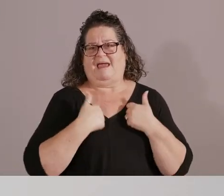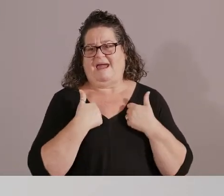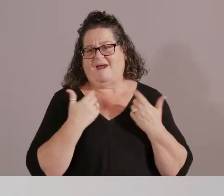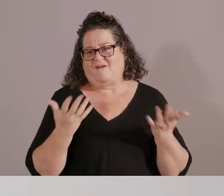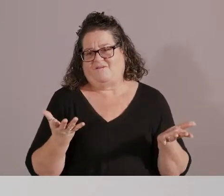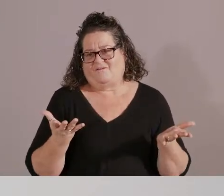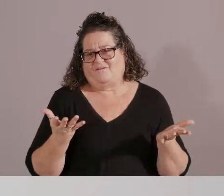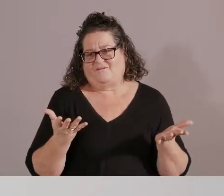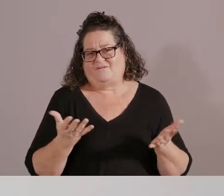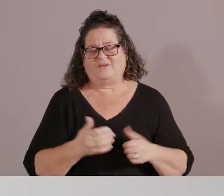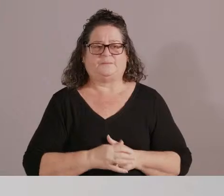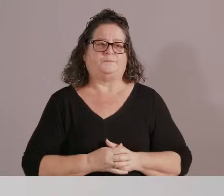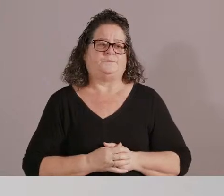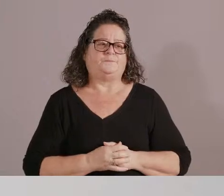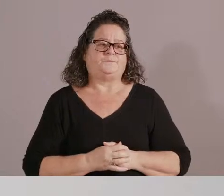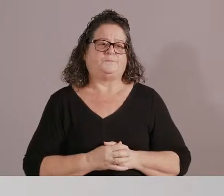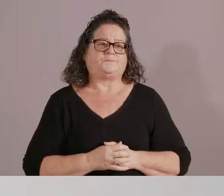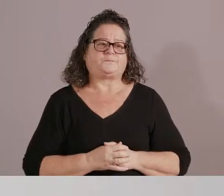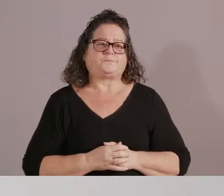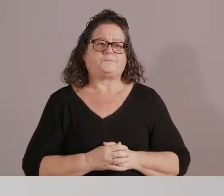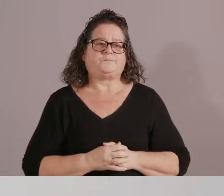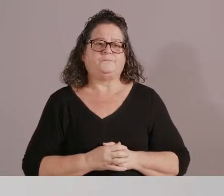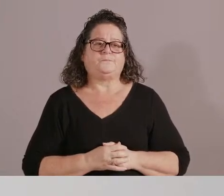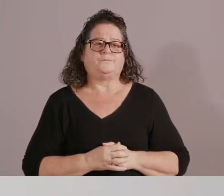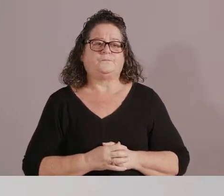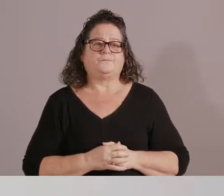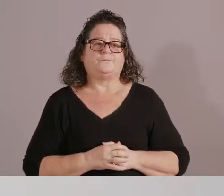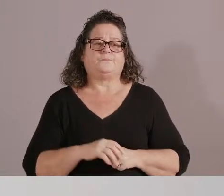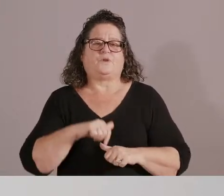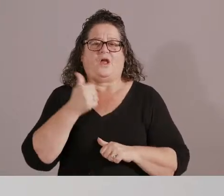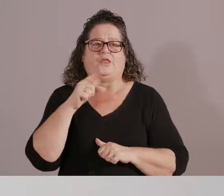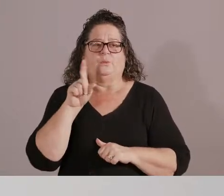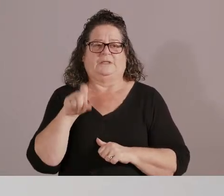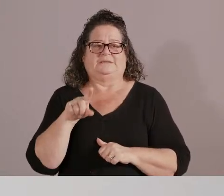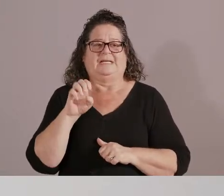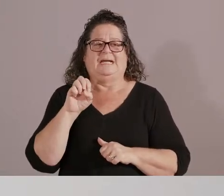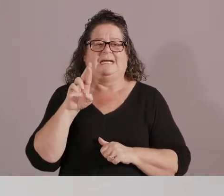Okay, next up, Eric Fink. Hi.